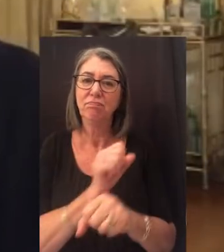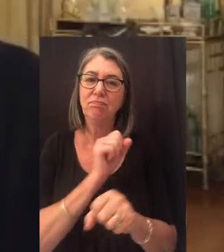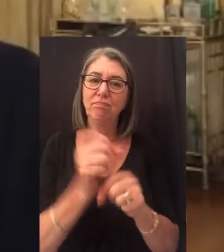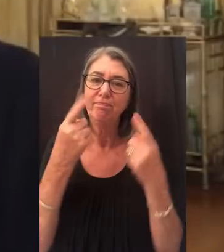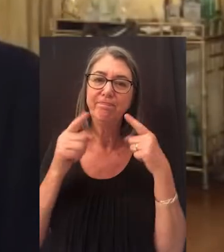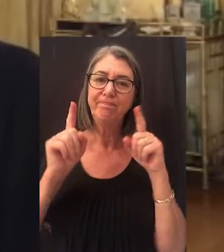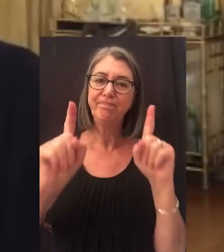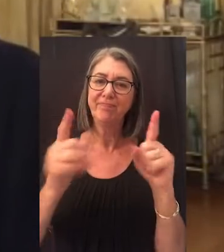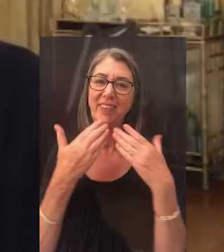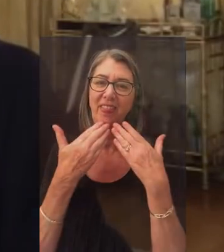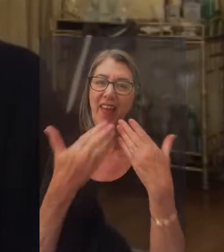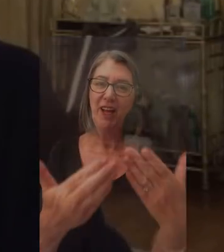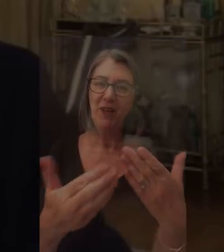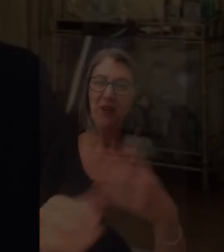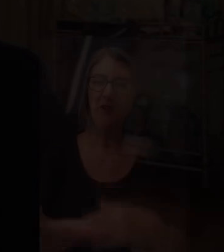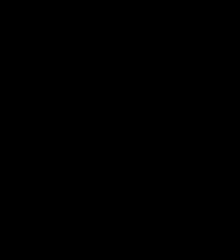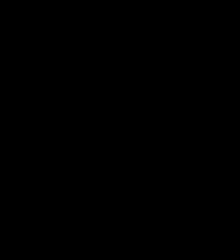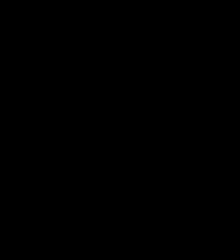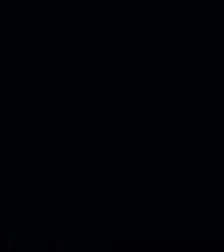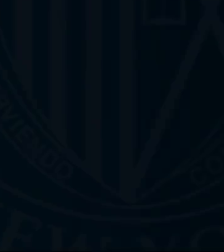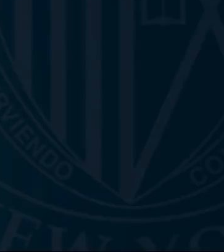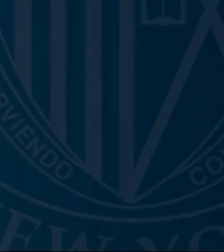genuine success. Thank you.